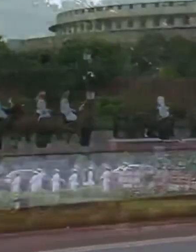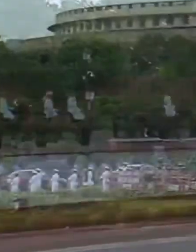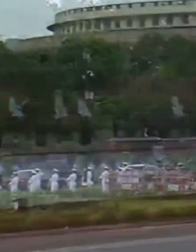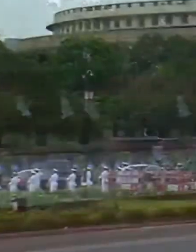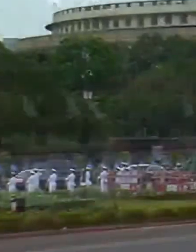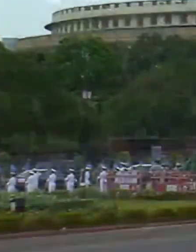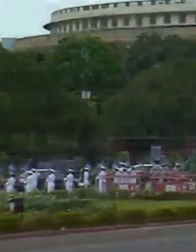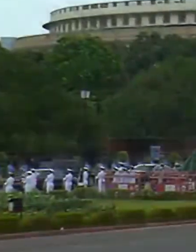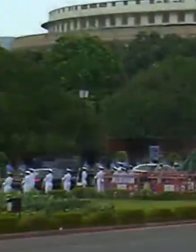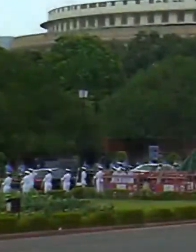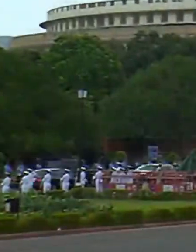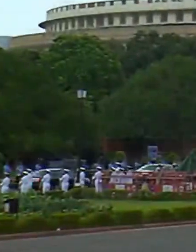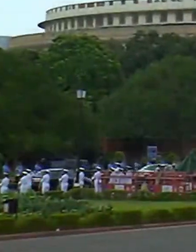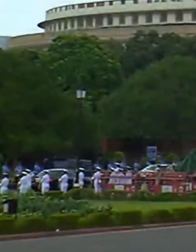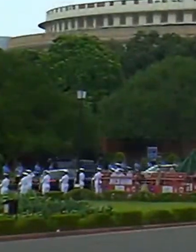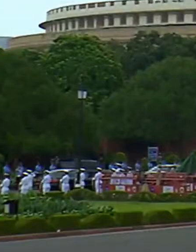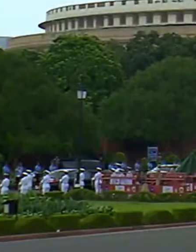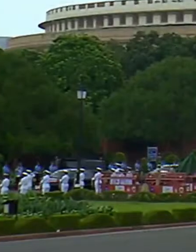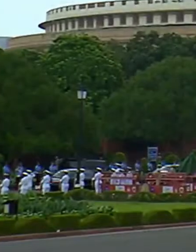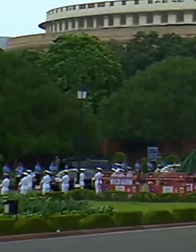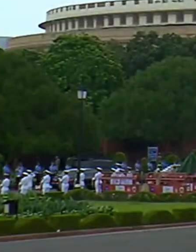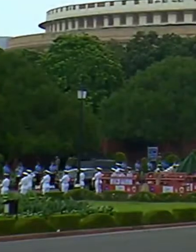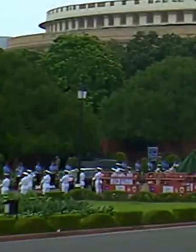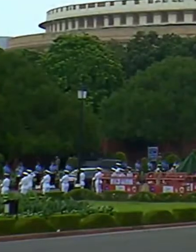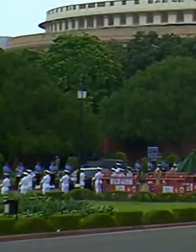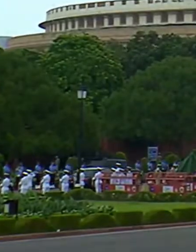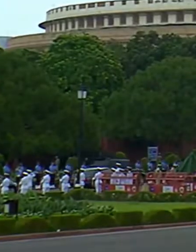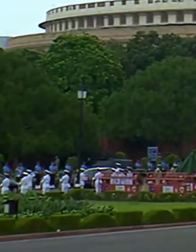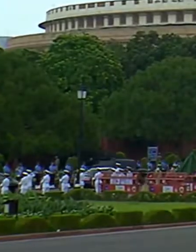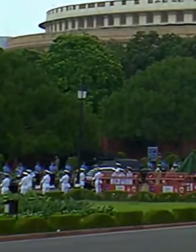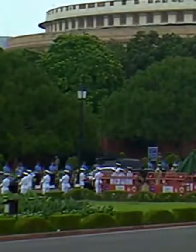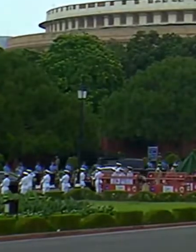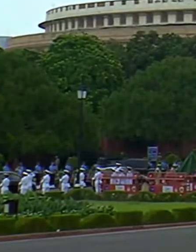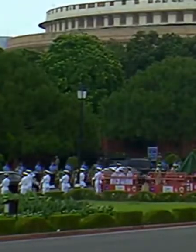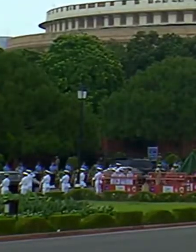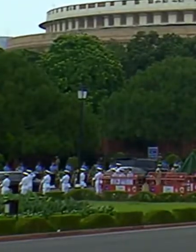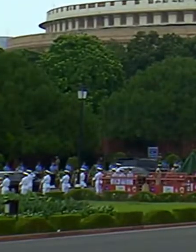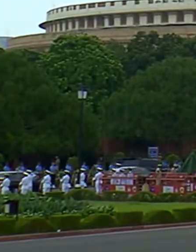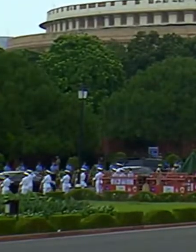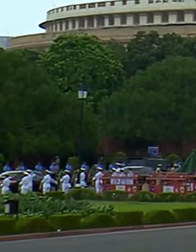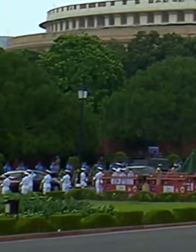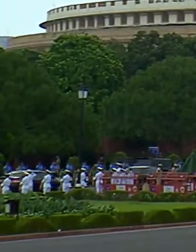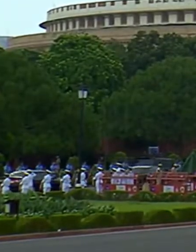The carcade making its entry to Parliament House.